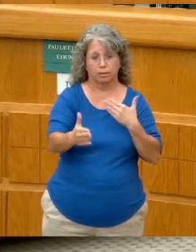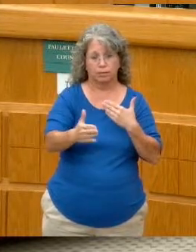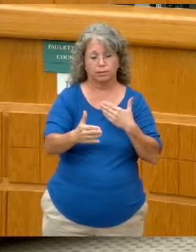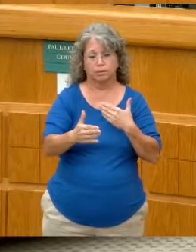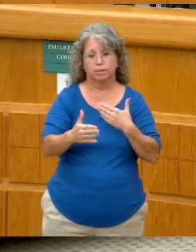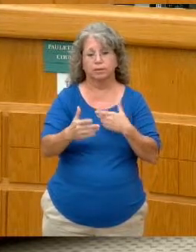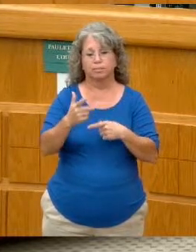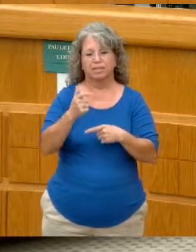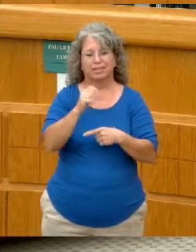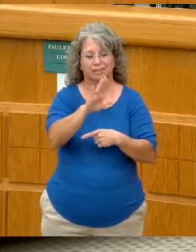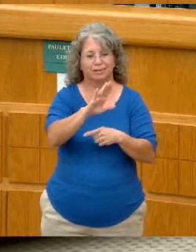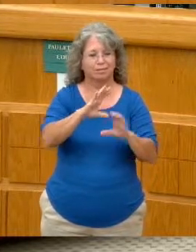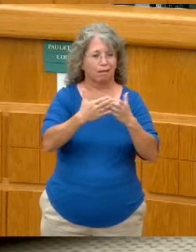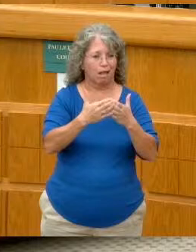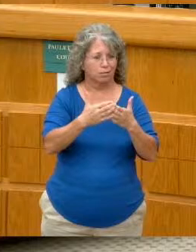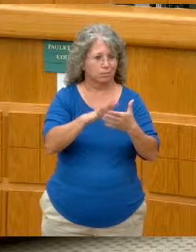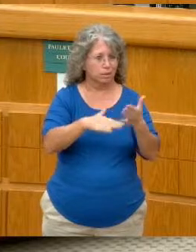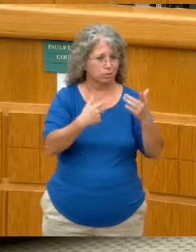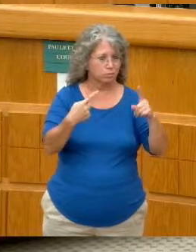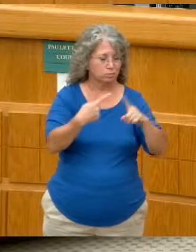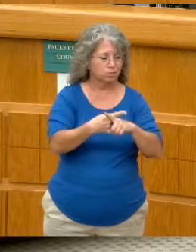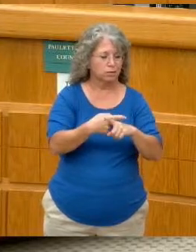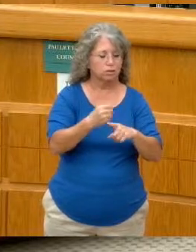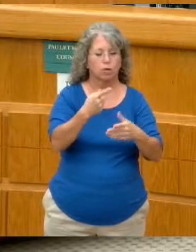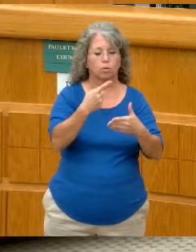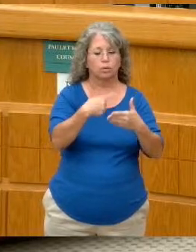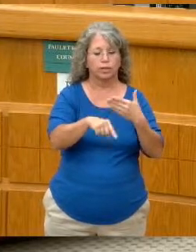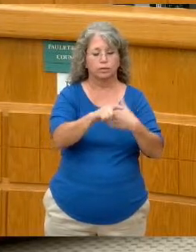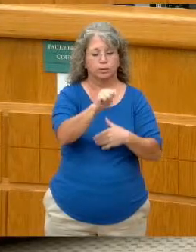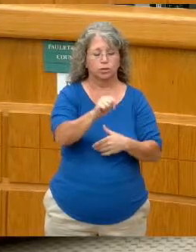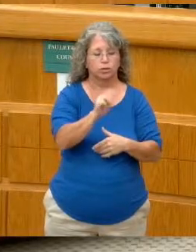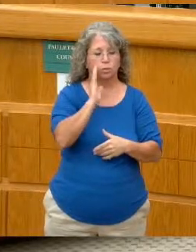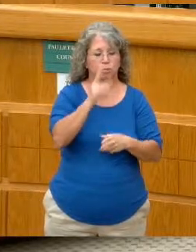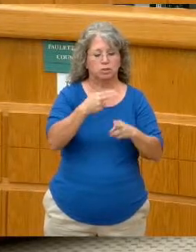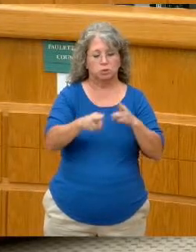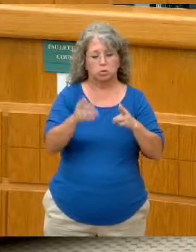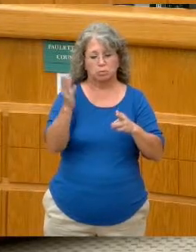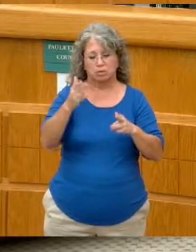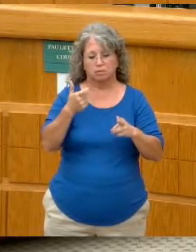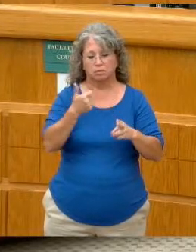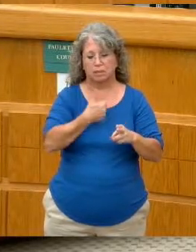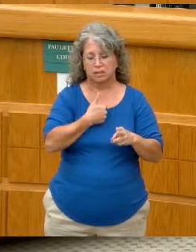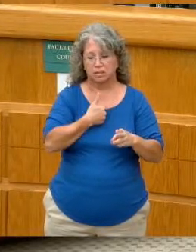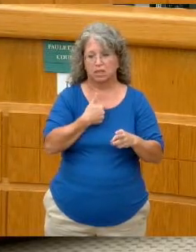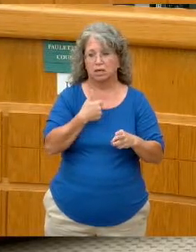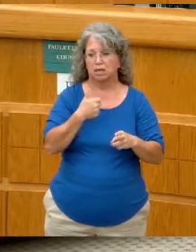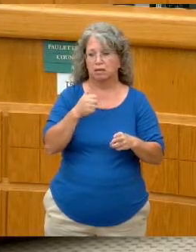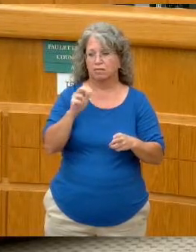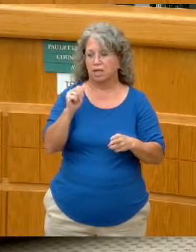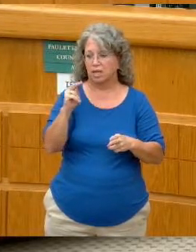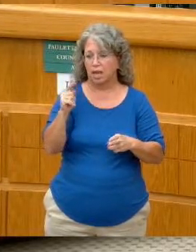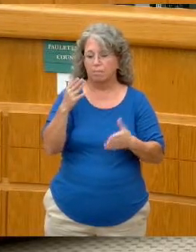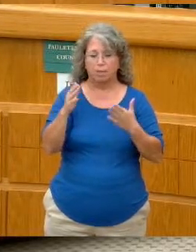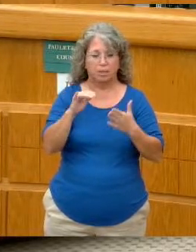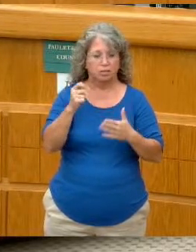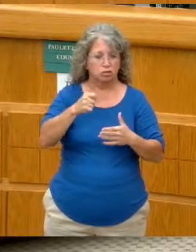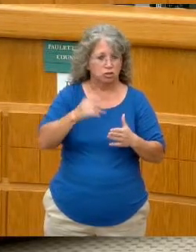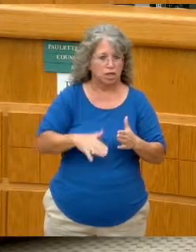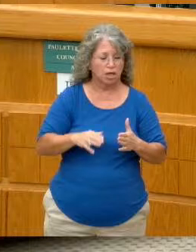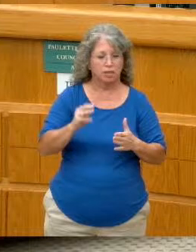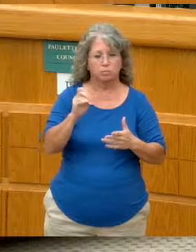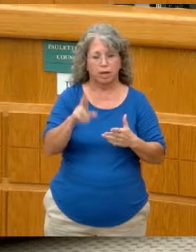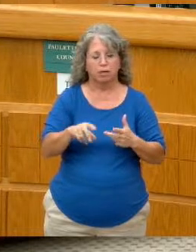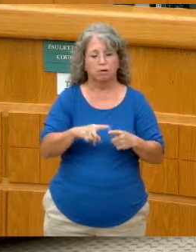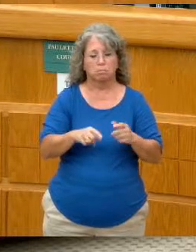class. So next Tuesday will be a short presentation from myself, Annette, maybe the judge and the mayor, but the majority of the time will be for